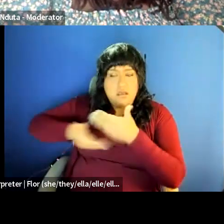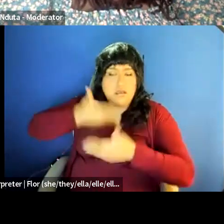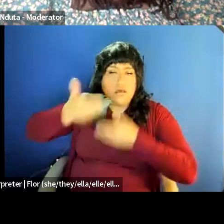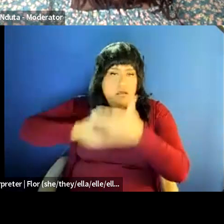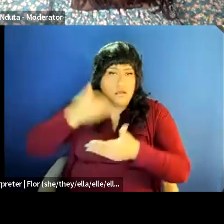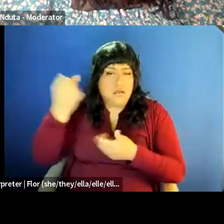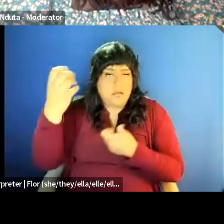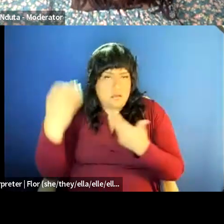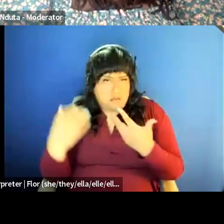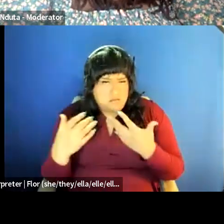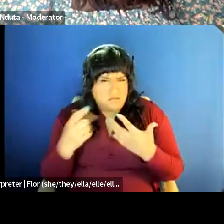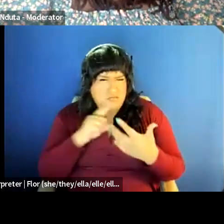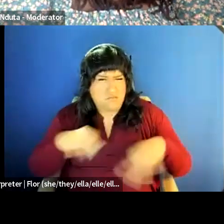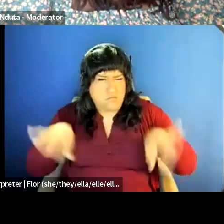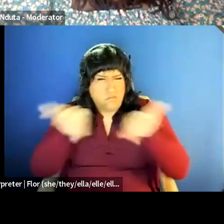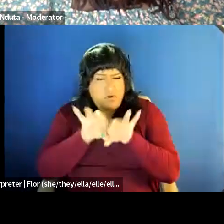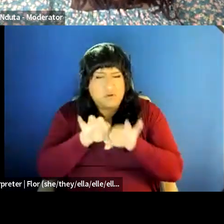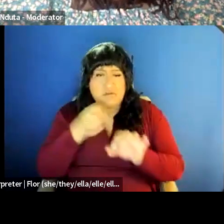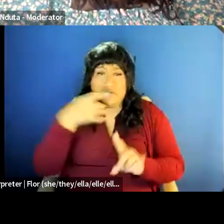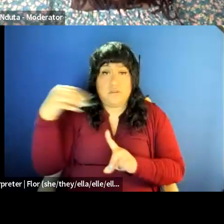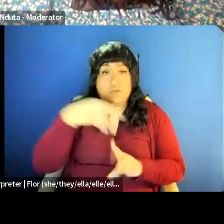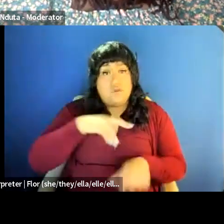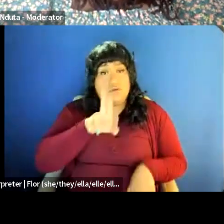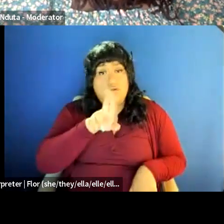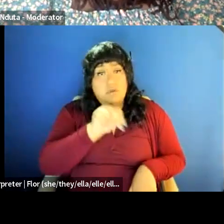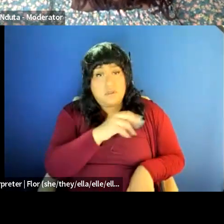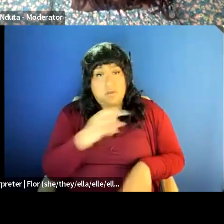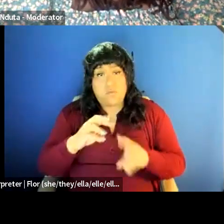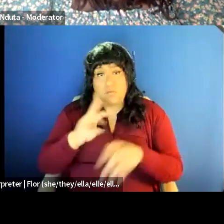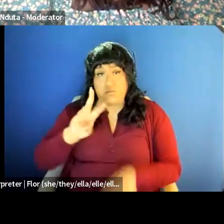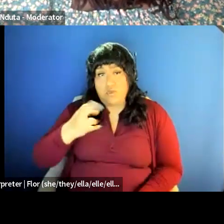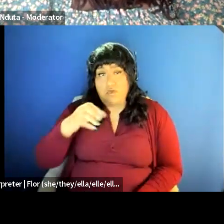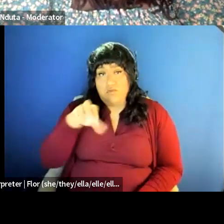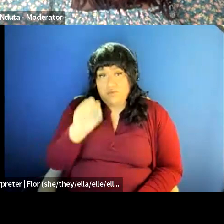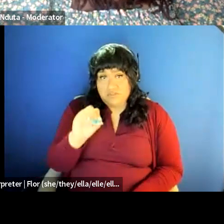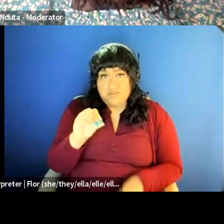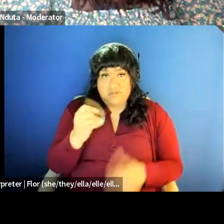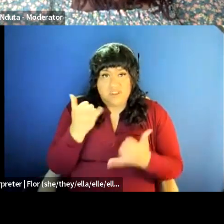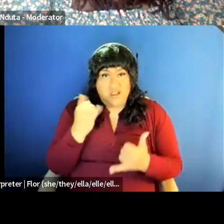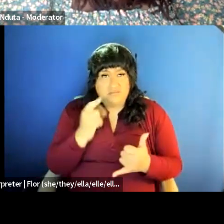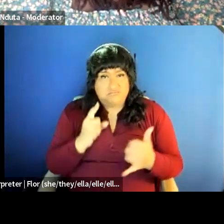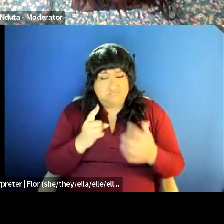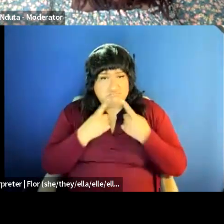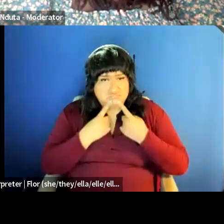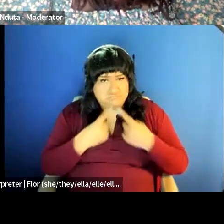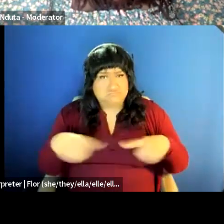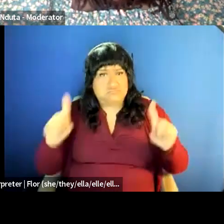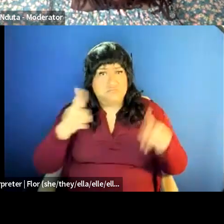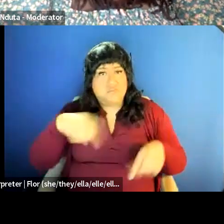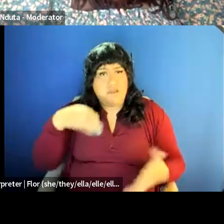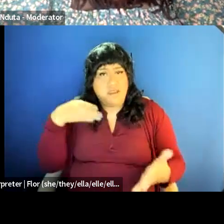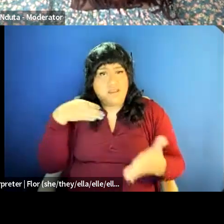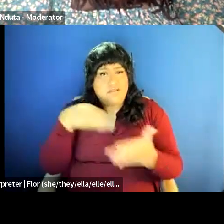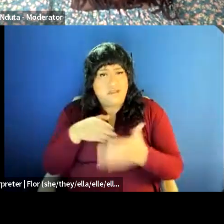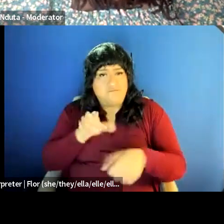bit. It's important to highlight that the United Nations and the World Health Organization have now come out. They're anti-force organizations now,